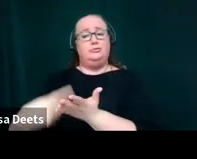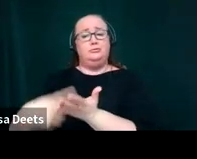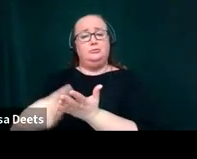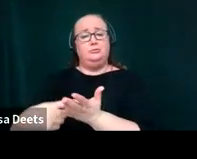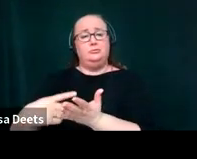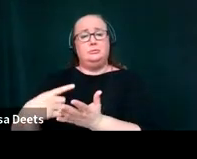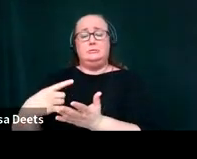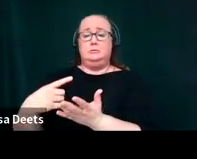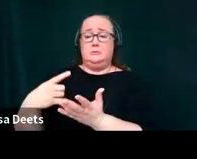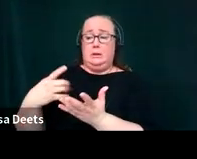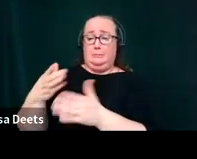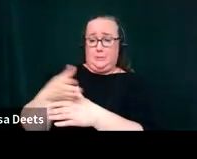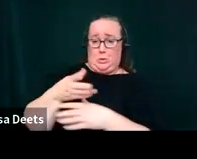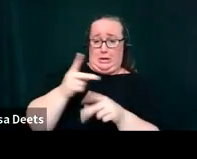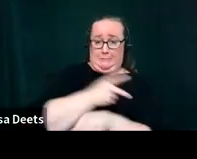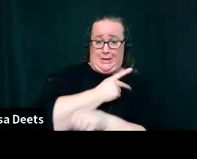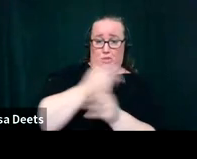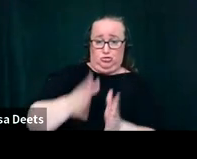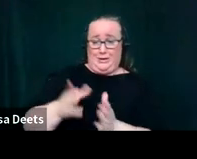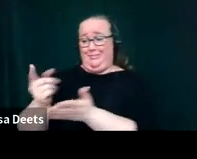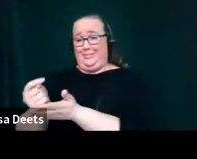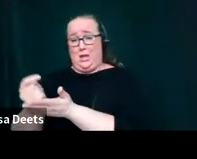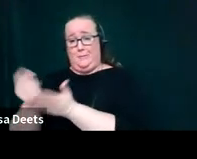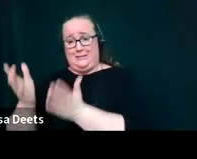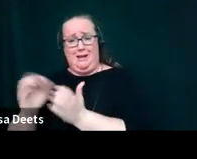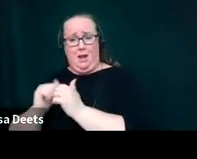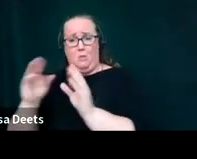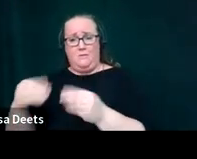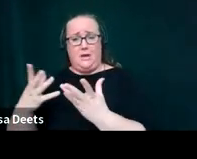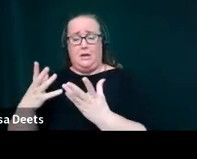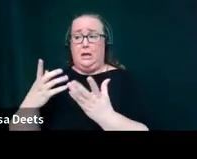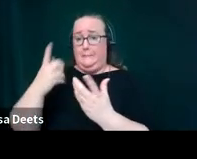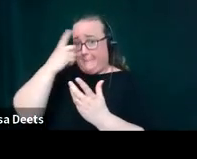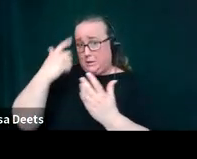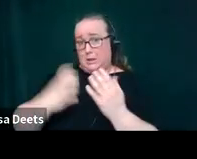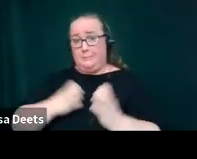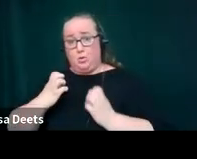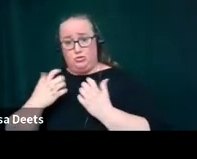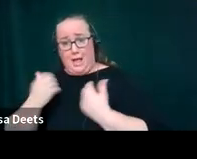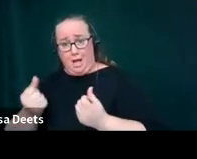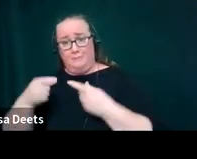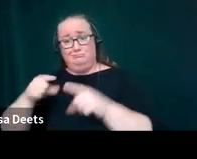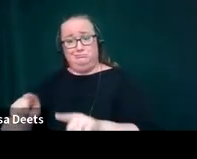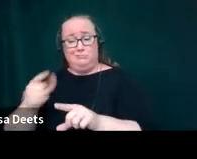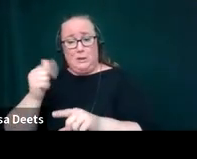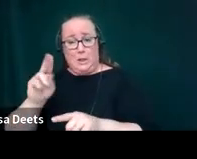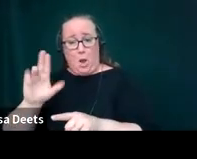and therapist of how to preserve your mental and emotional health while having glaucoma. And the